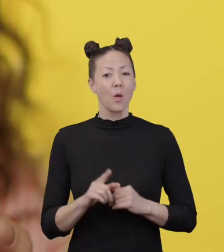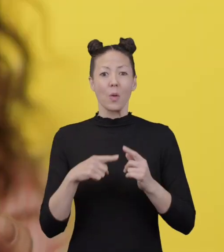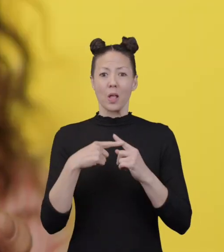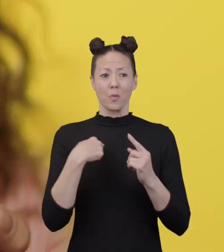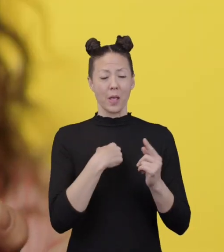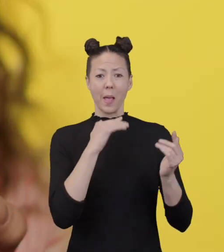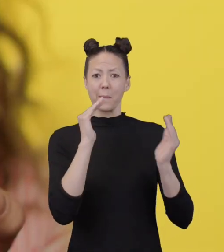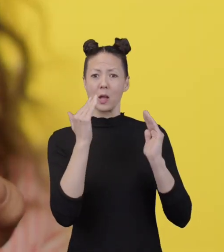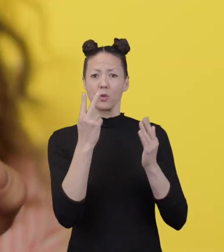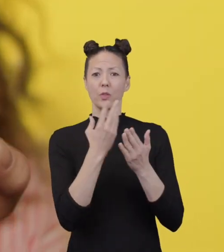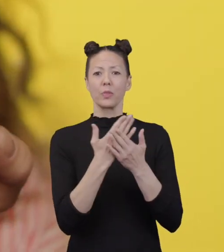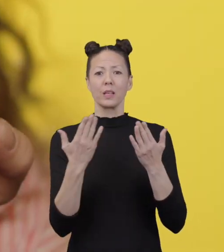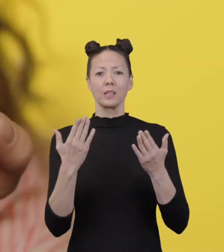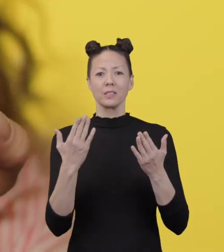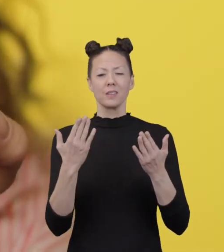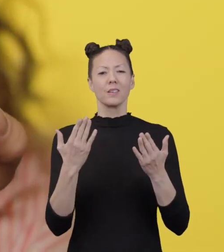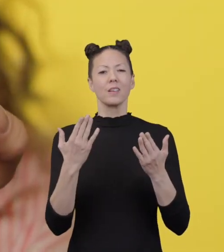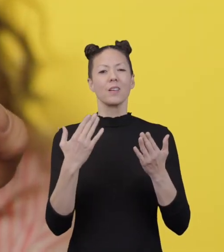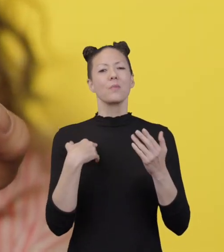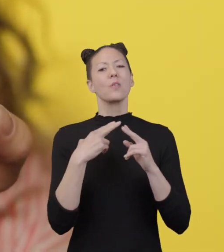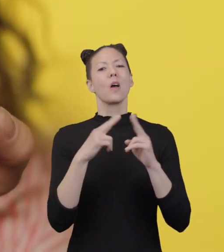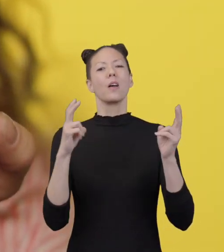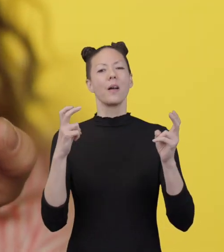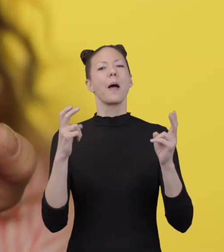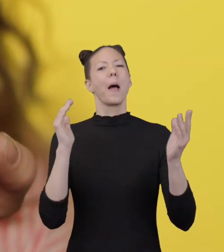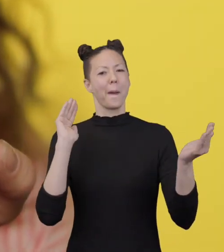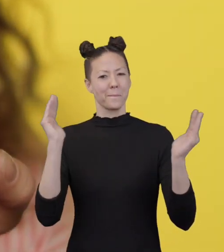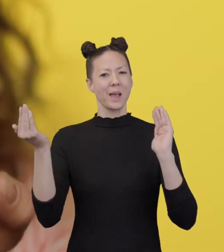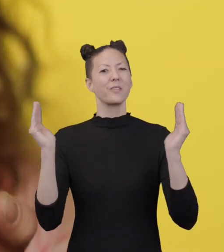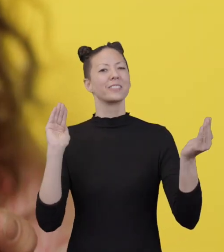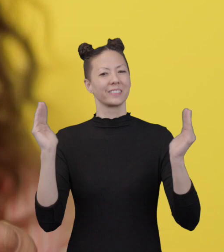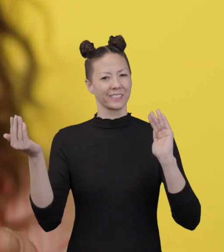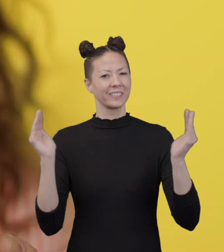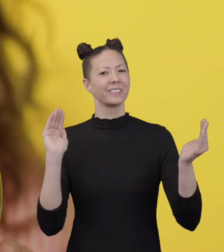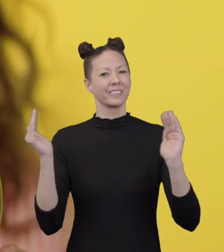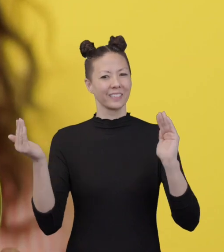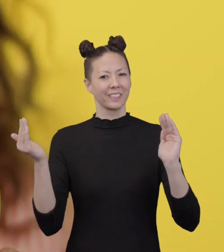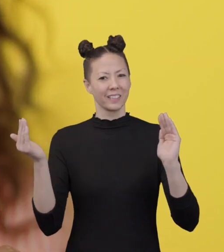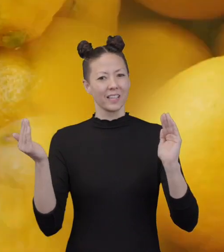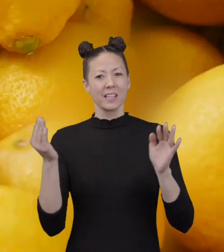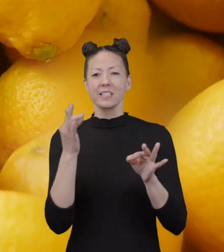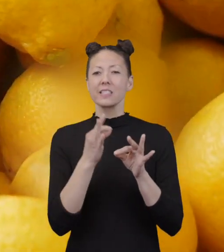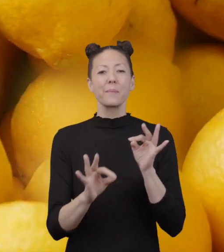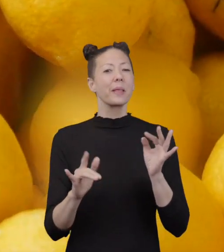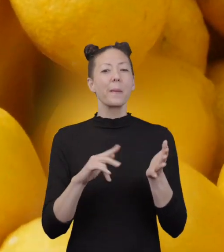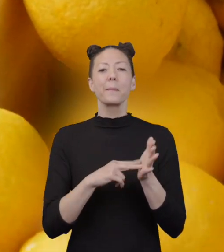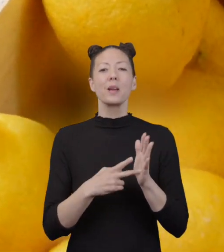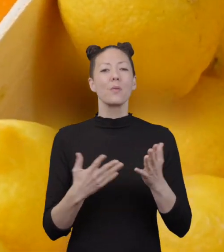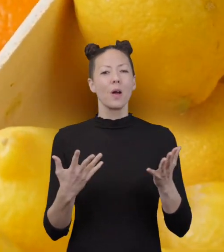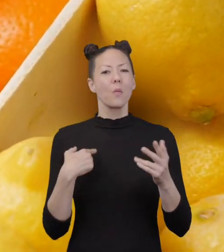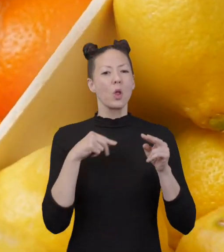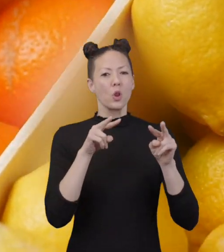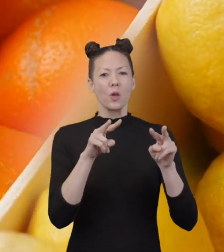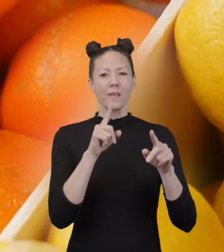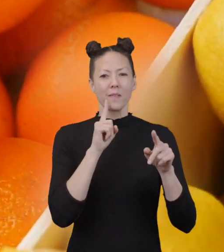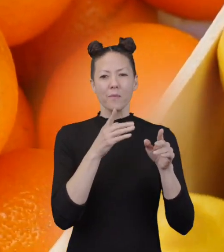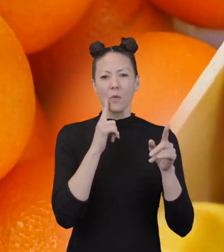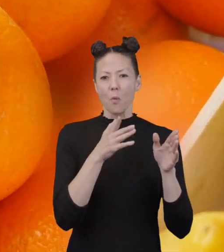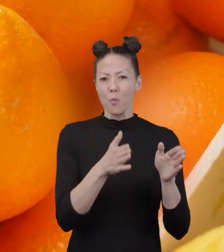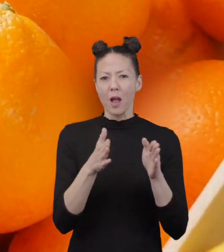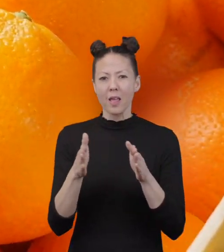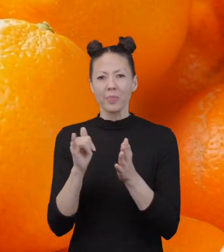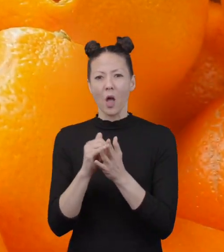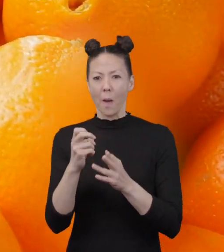When we compare two objects to each other, we are making comparisons. That simply means we are looking